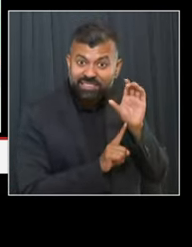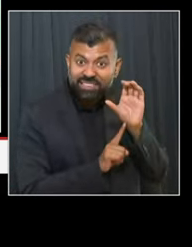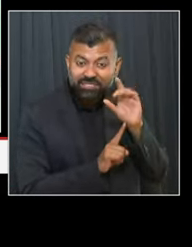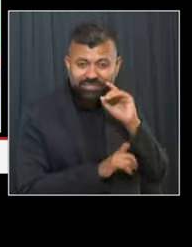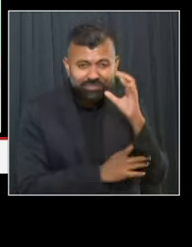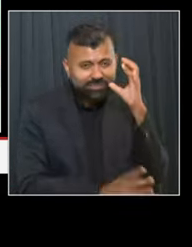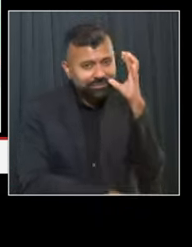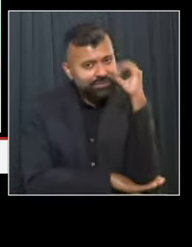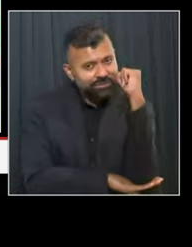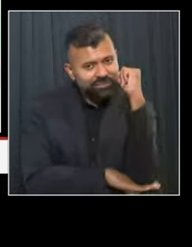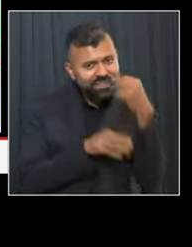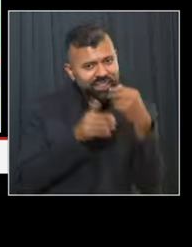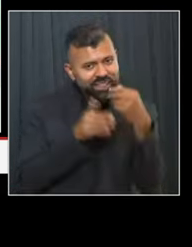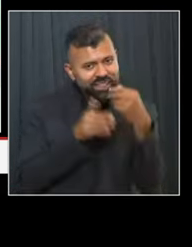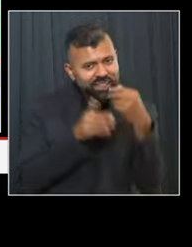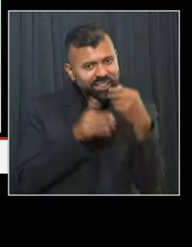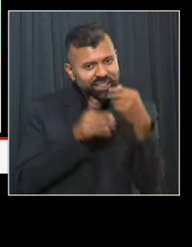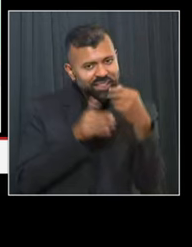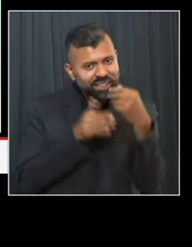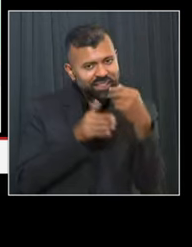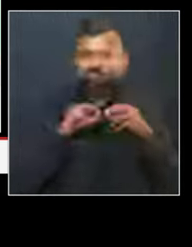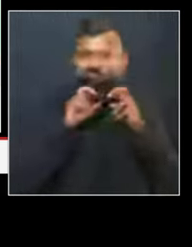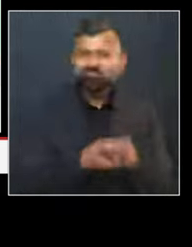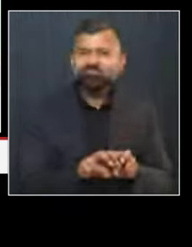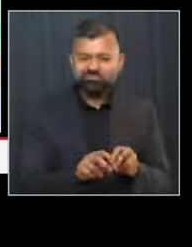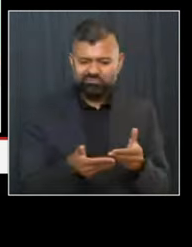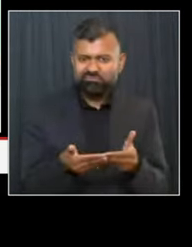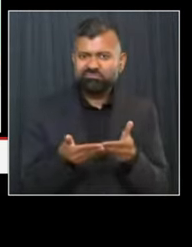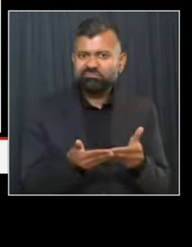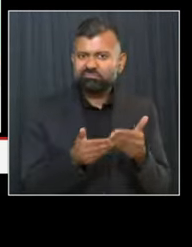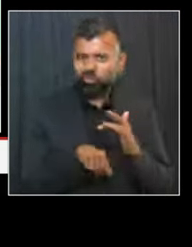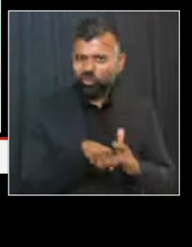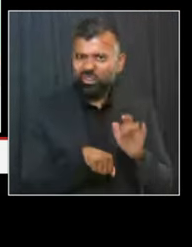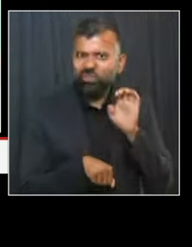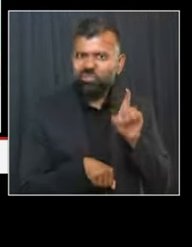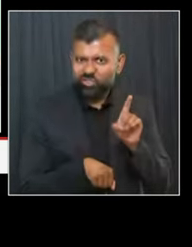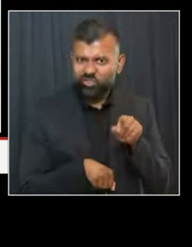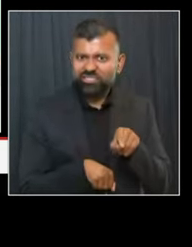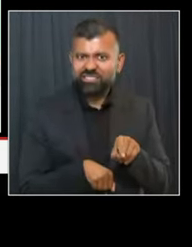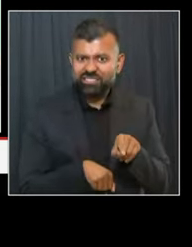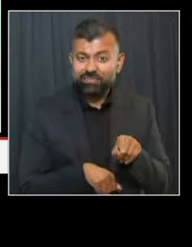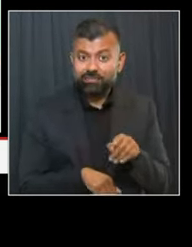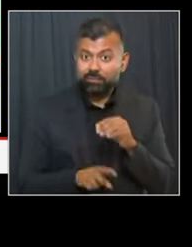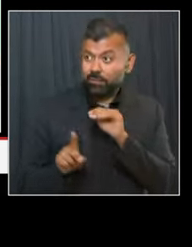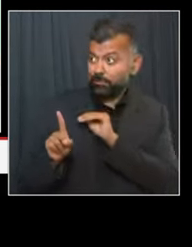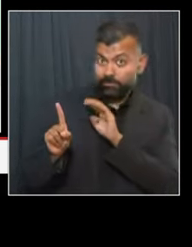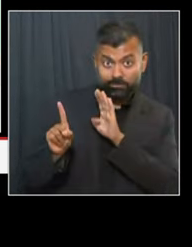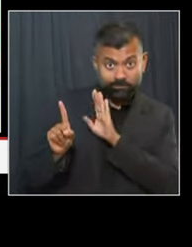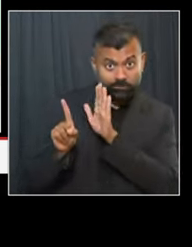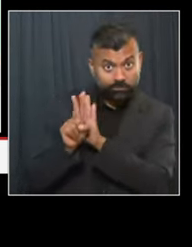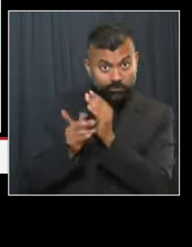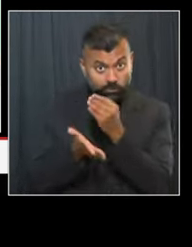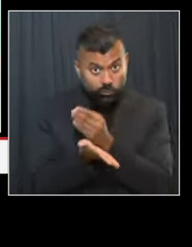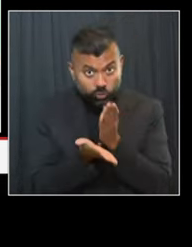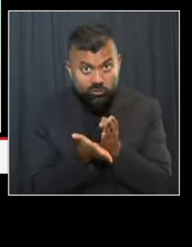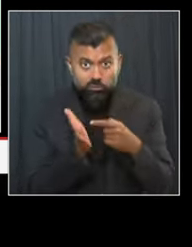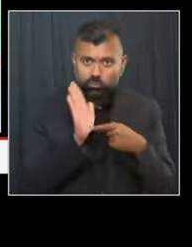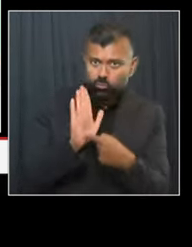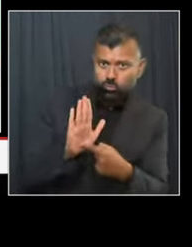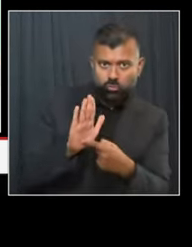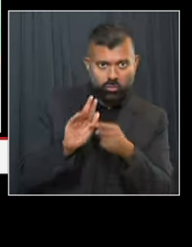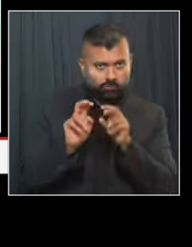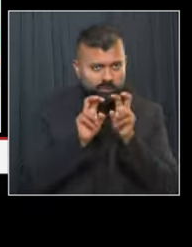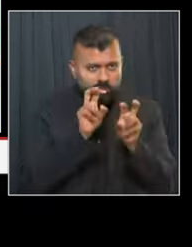mayor's budget maintains all the core funding for this system. The mayor's 26 budget